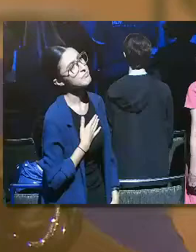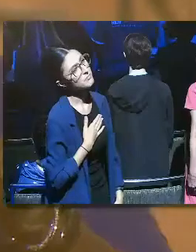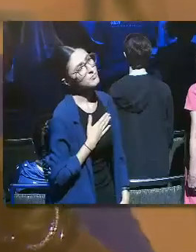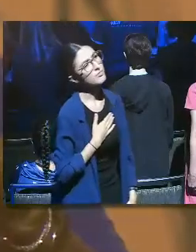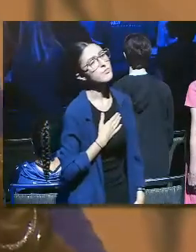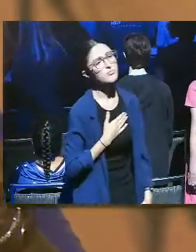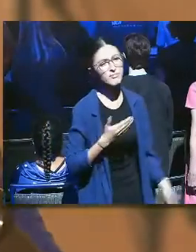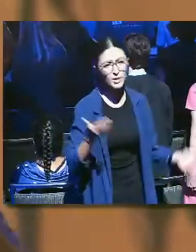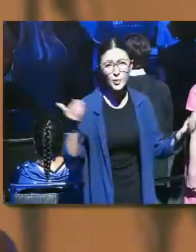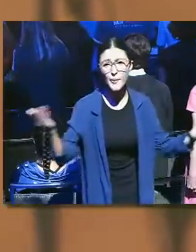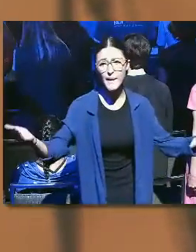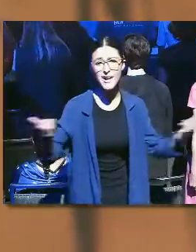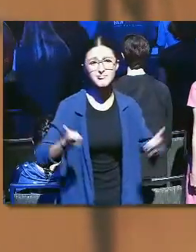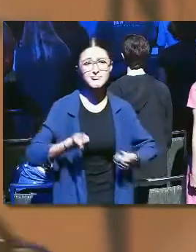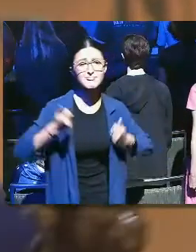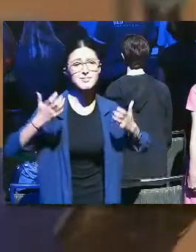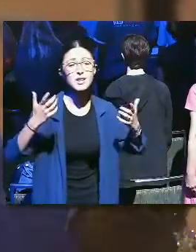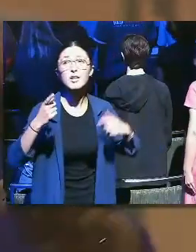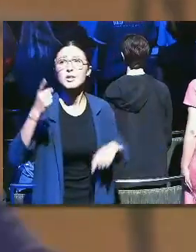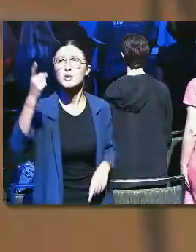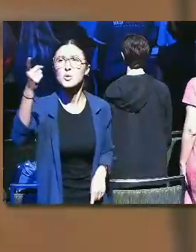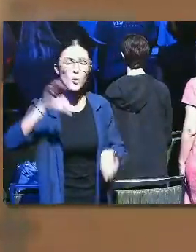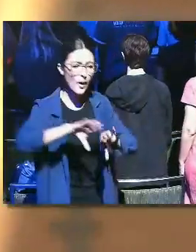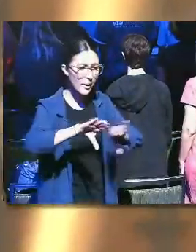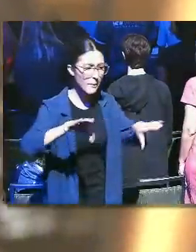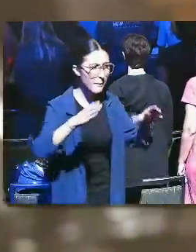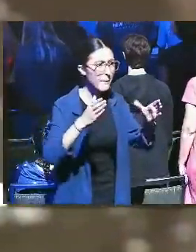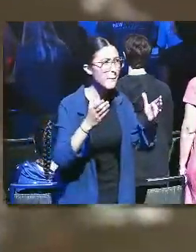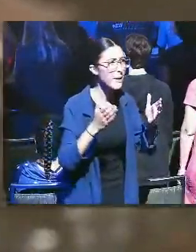Just the church, we say, you're way maker.